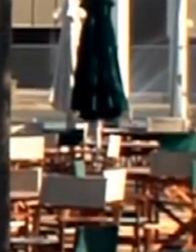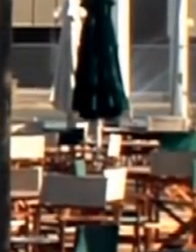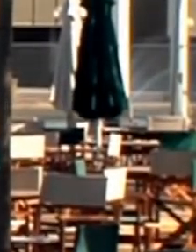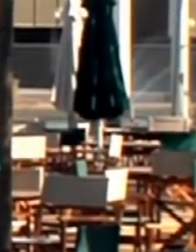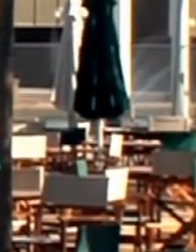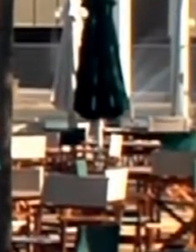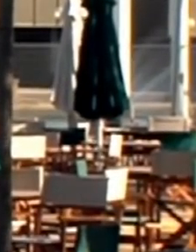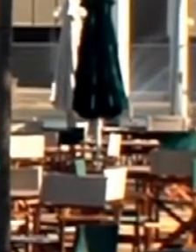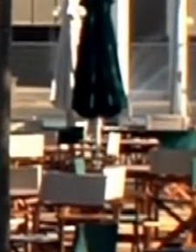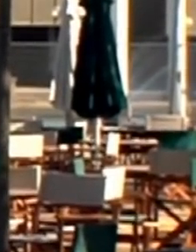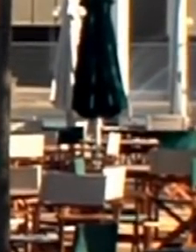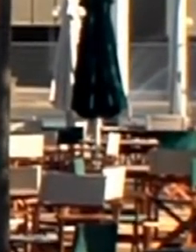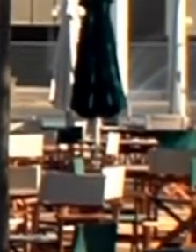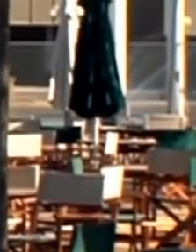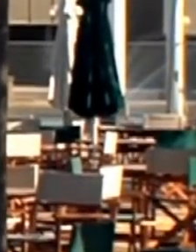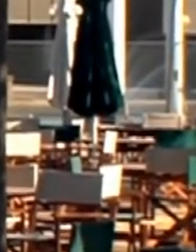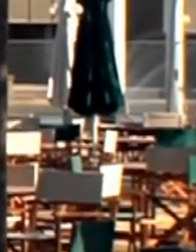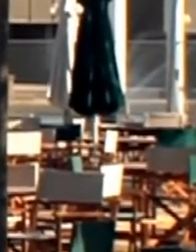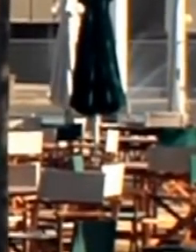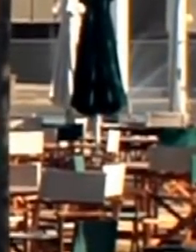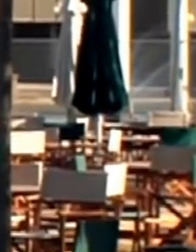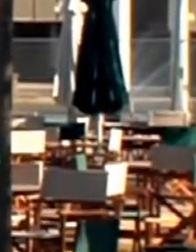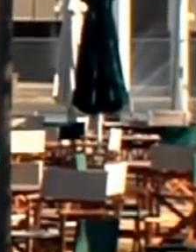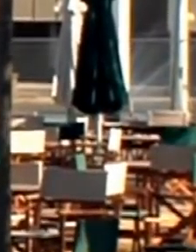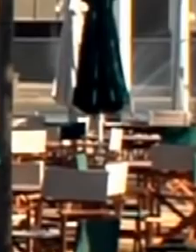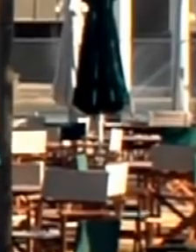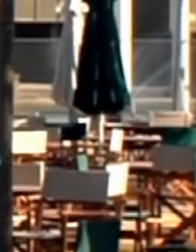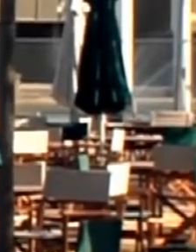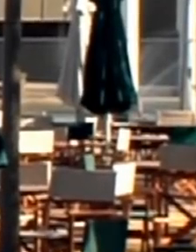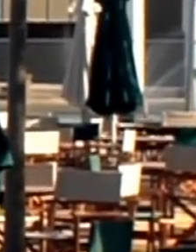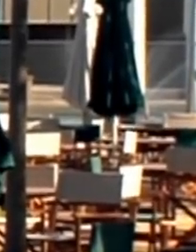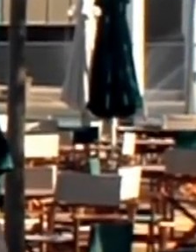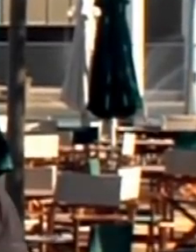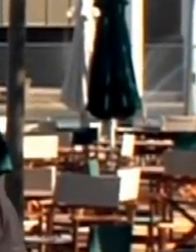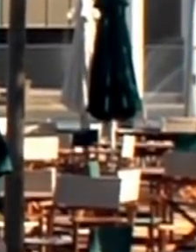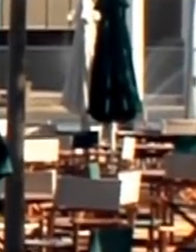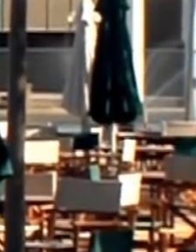Nswe. Staying in Soweto, original from Mafikeng.